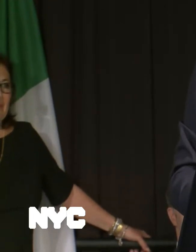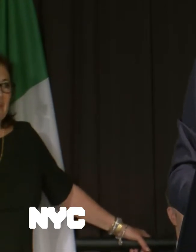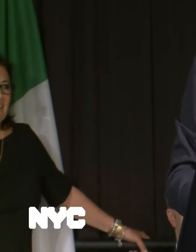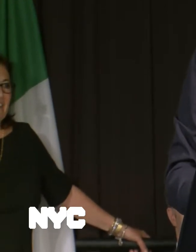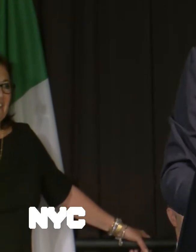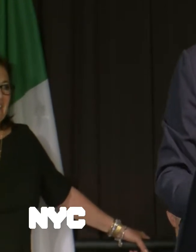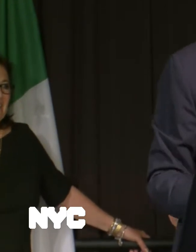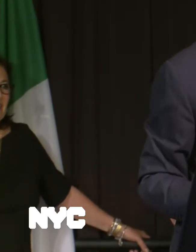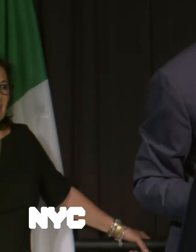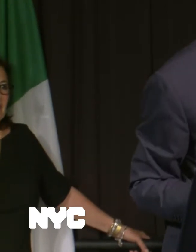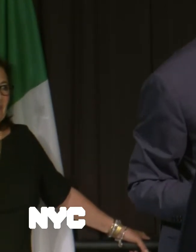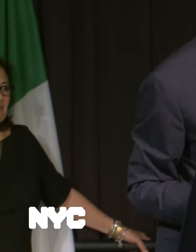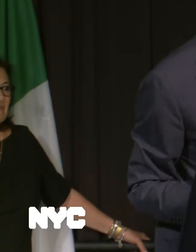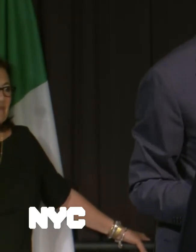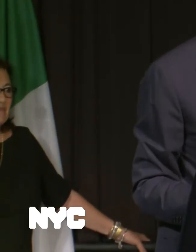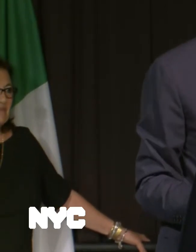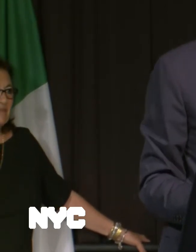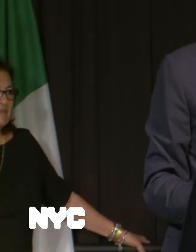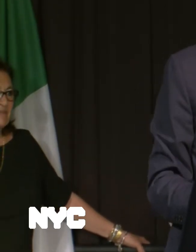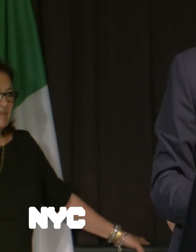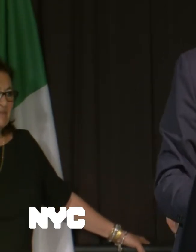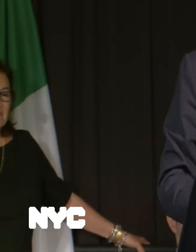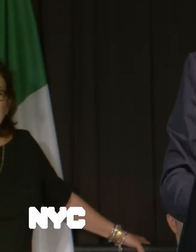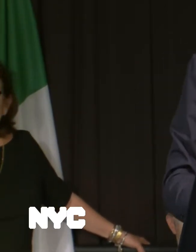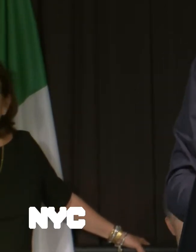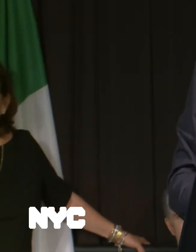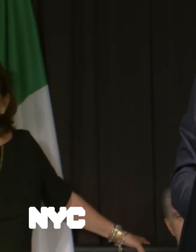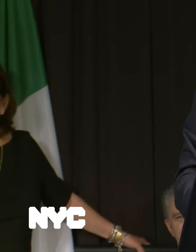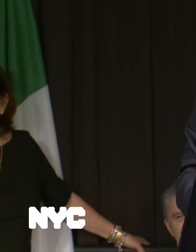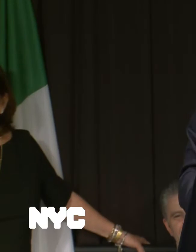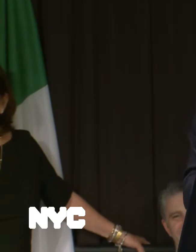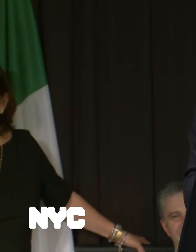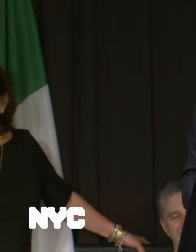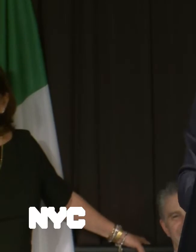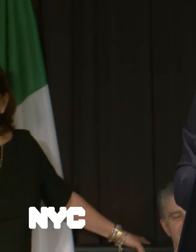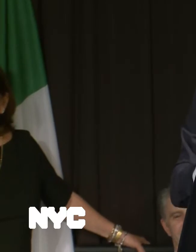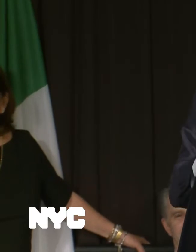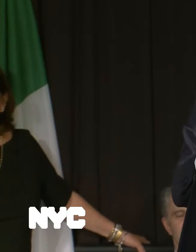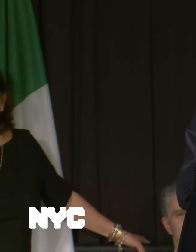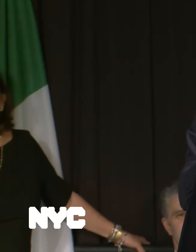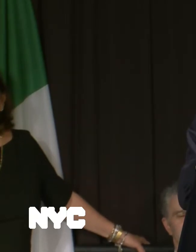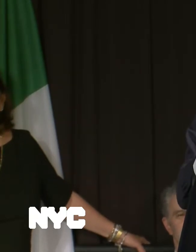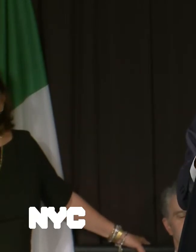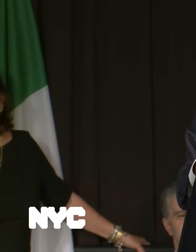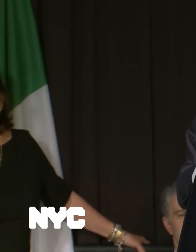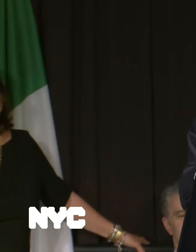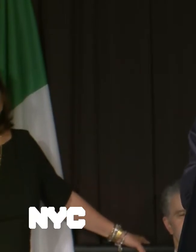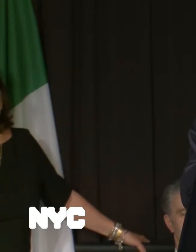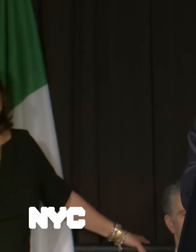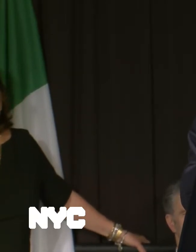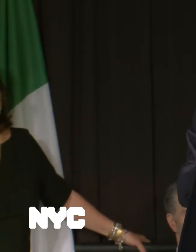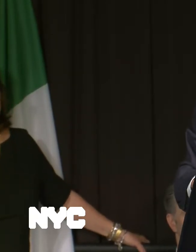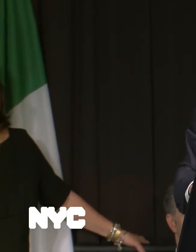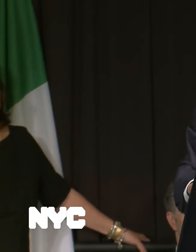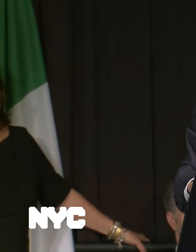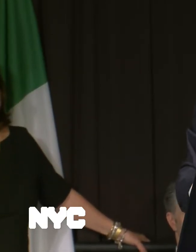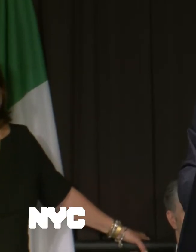wedding, for a lot of other reasons too. The best pizza in New York City, get ready, people.